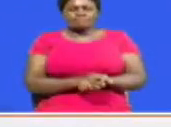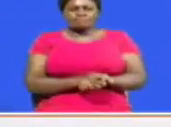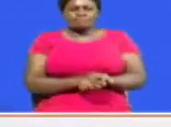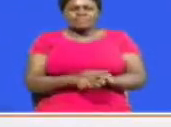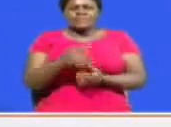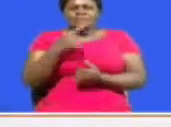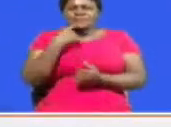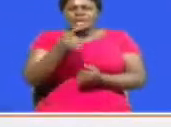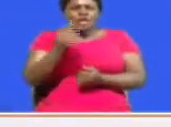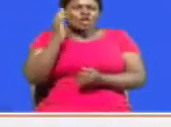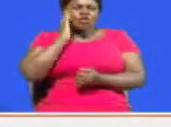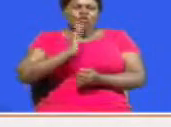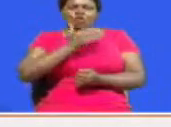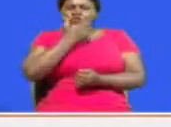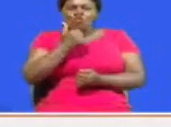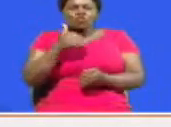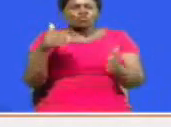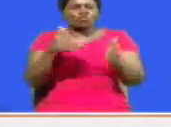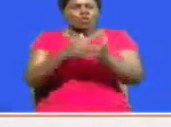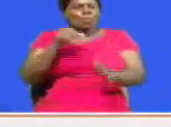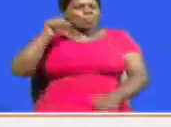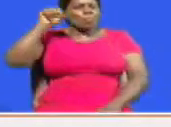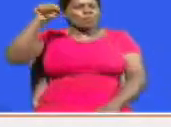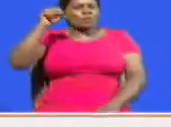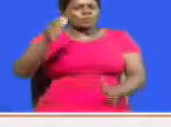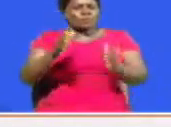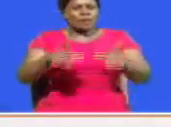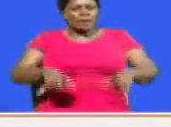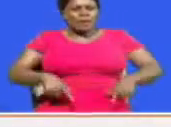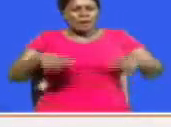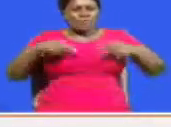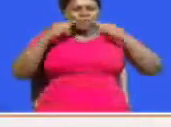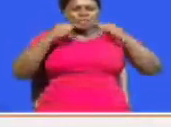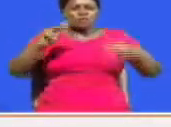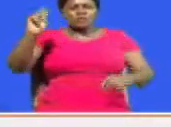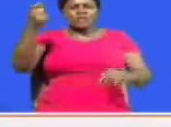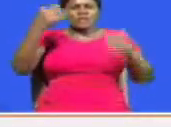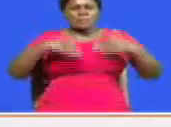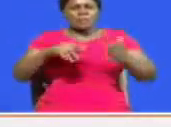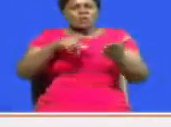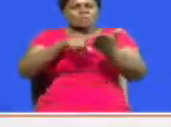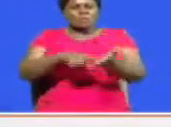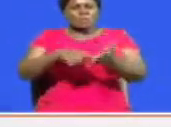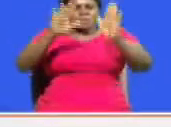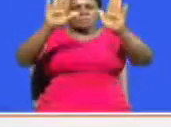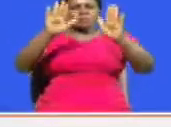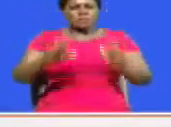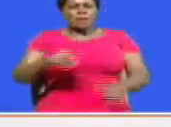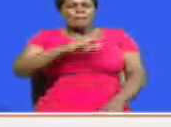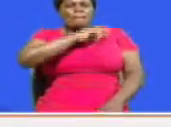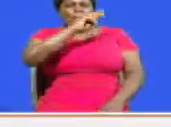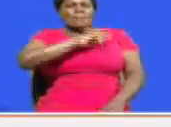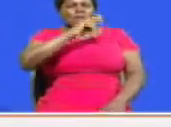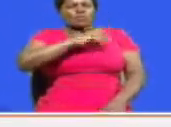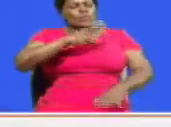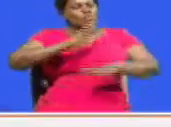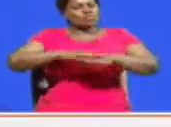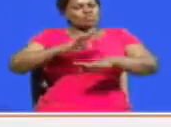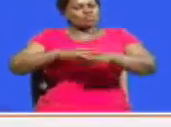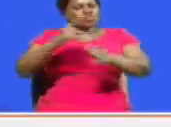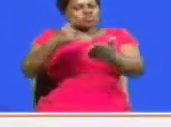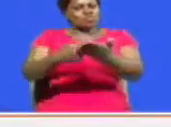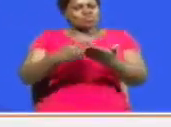has urged Nyong'o against playing politics with the lives of innocent Kenyans, stressing the importance of mature and constructive